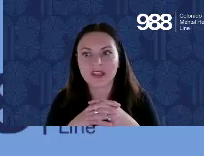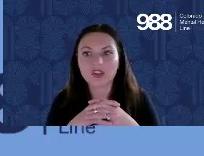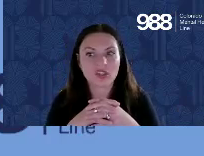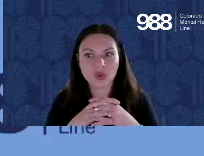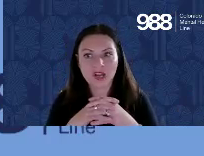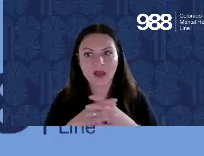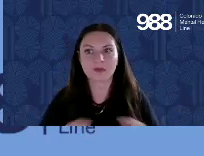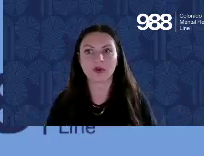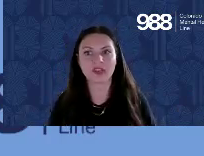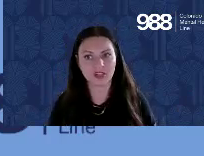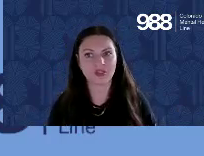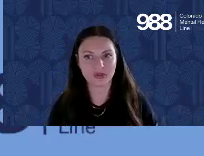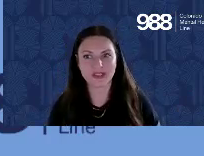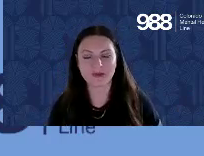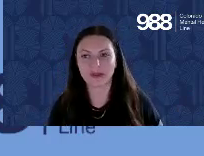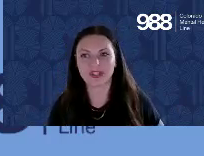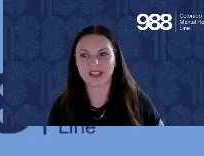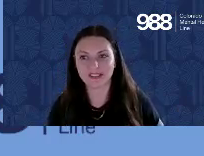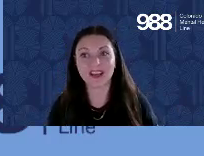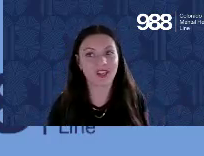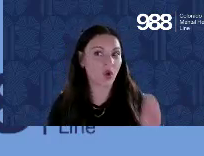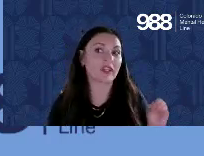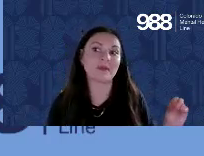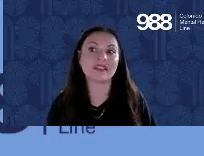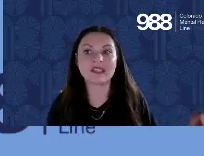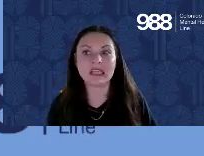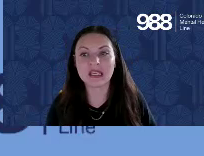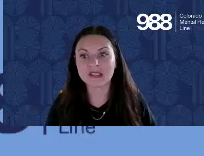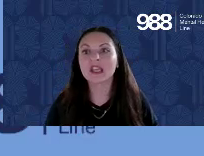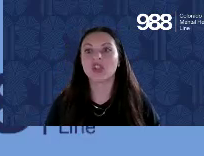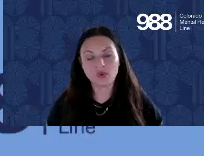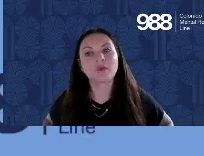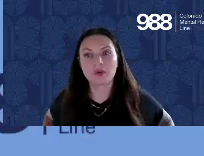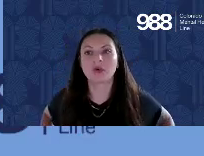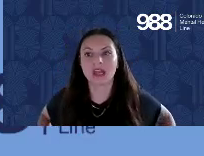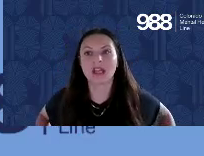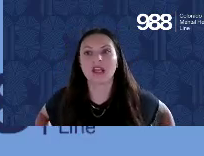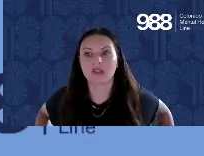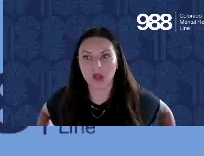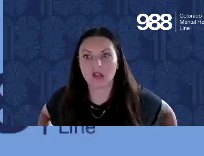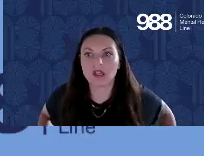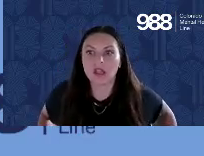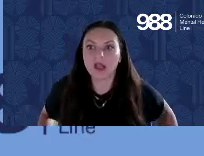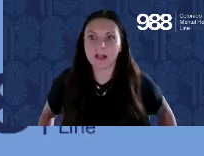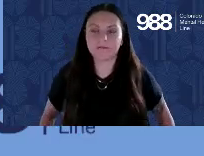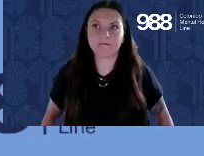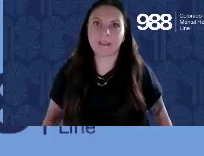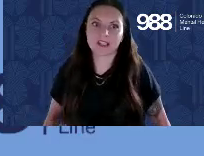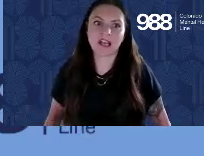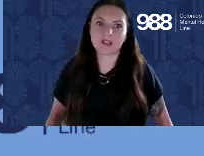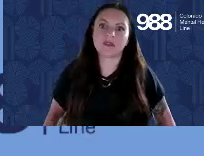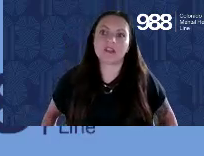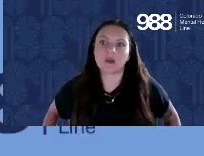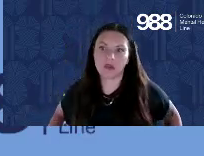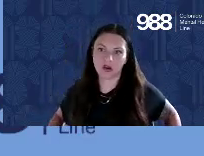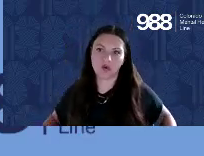language that said that you could not promote the National Suicide Prevention Lifeline. It could only be CCS. You can promote 988 as well. That